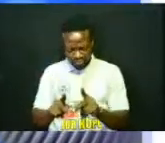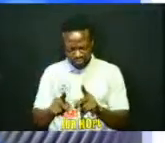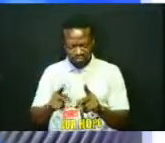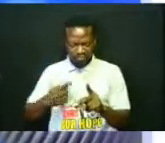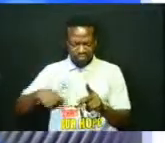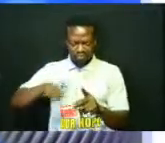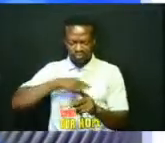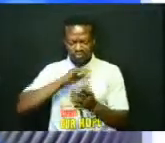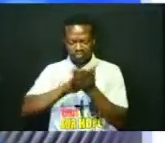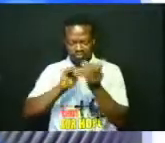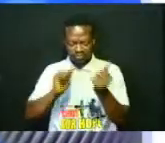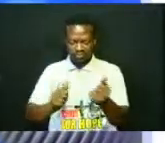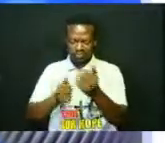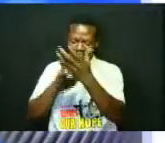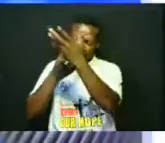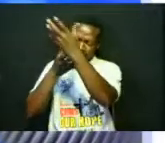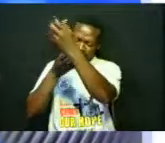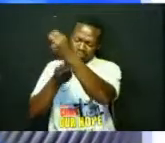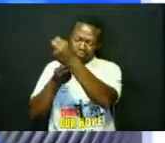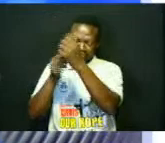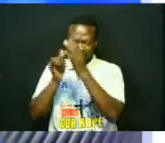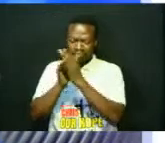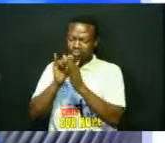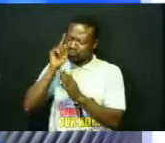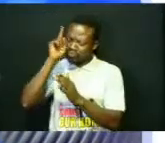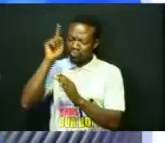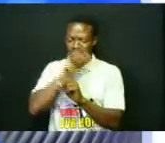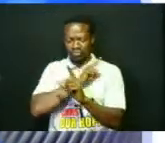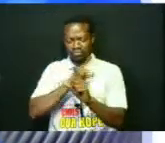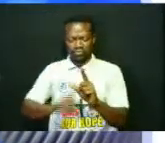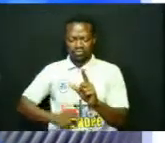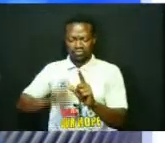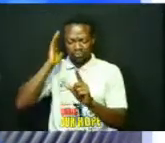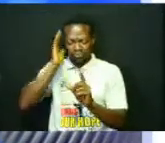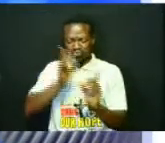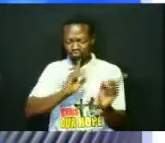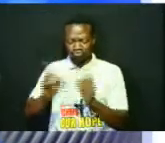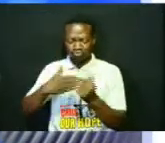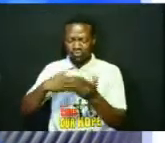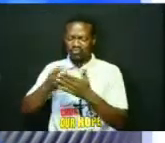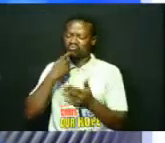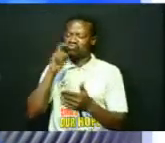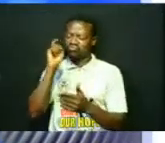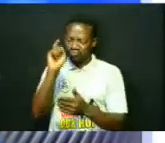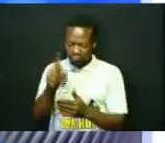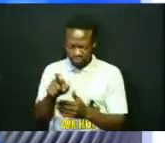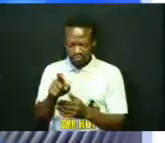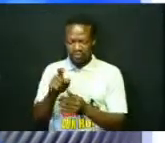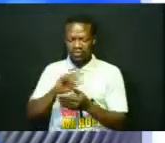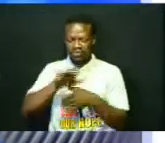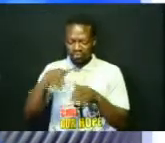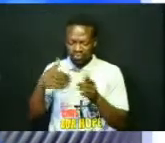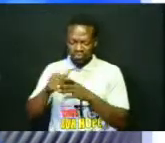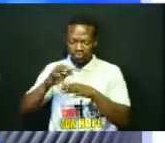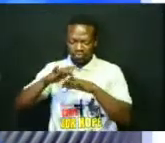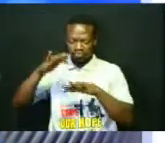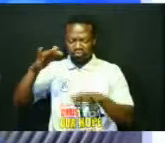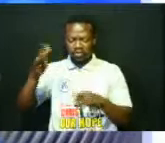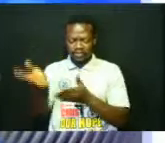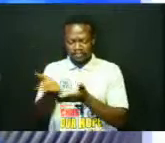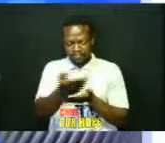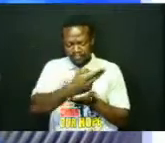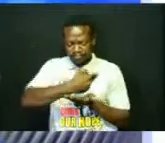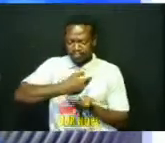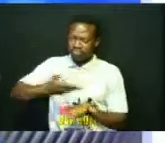We believe and we trust that, Lord, you would do what you have said you would do. Let all the glory come back to